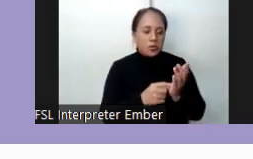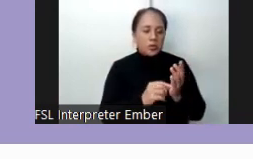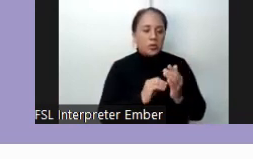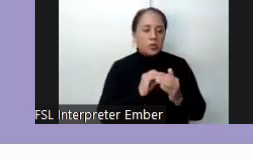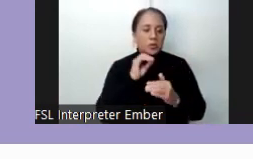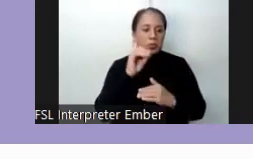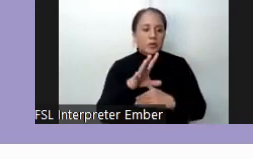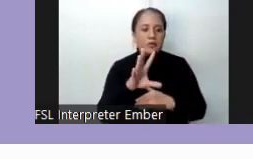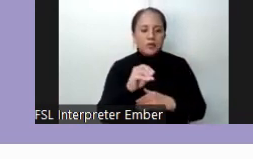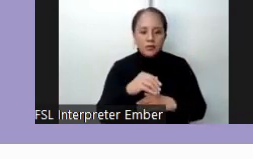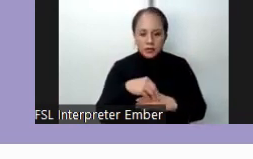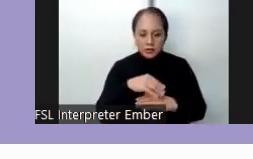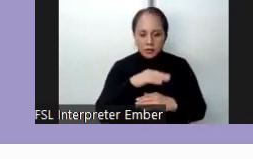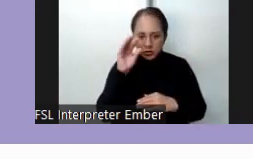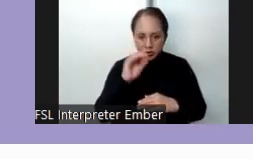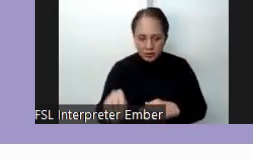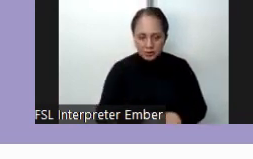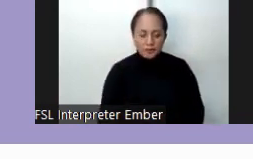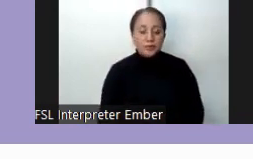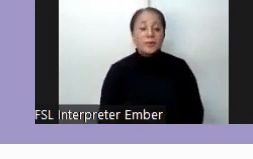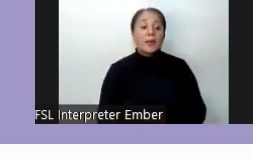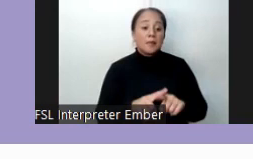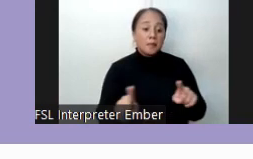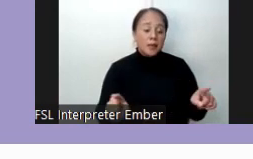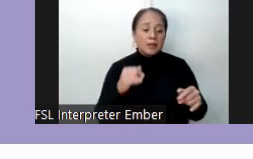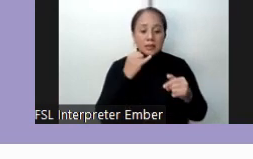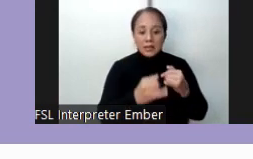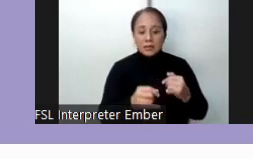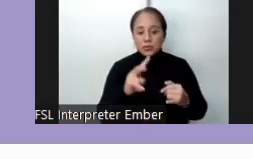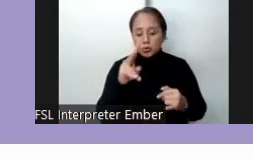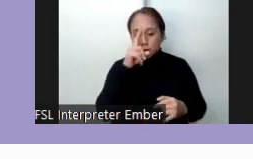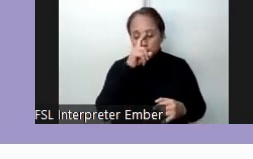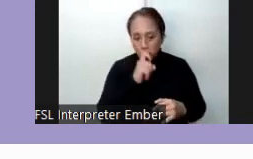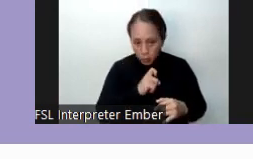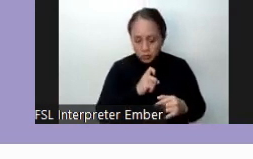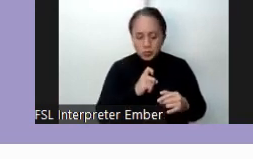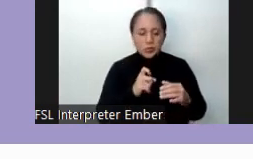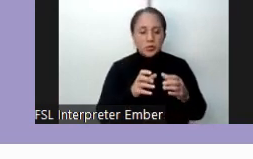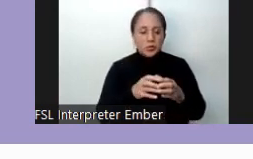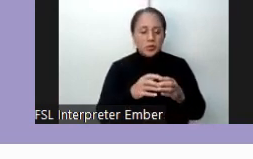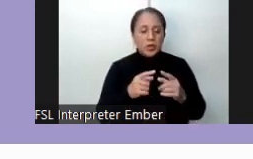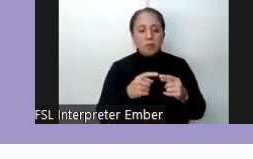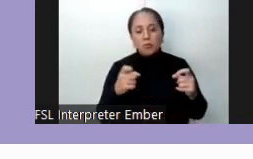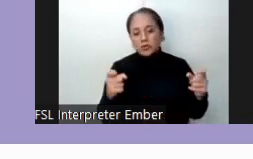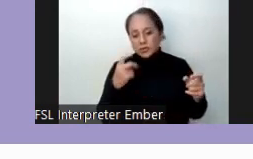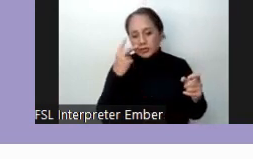over 50%. However, with the last two age cohorts, the opposite can be seen with